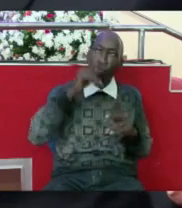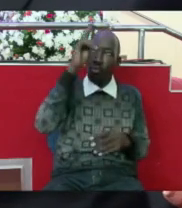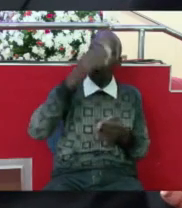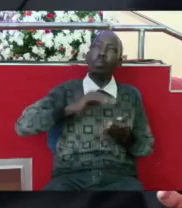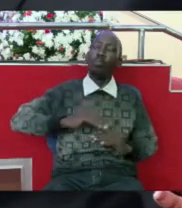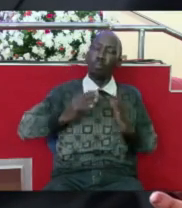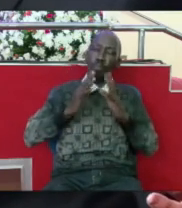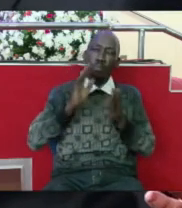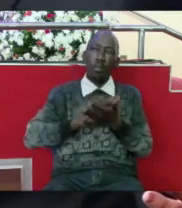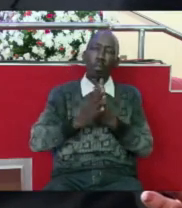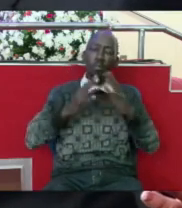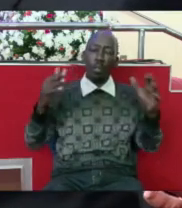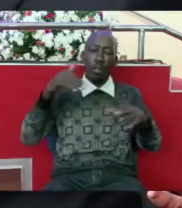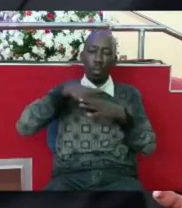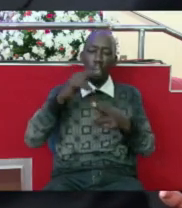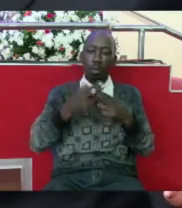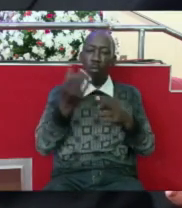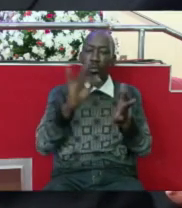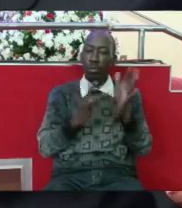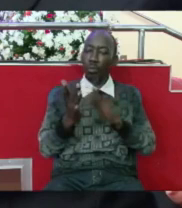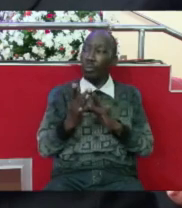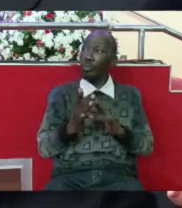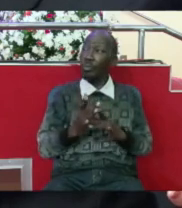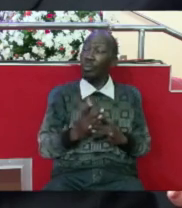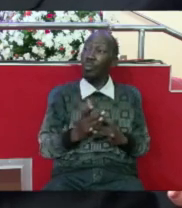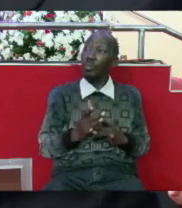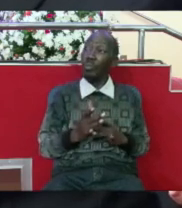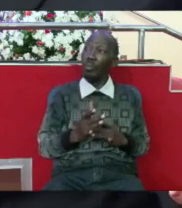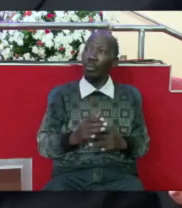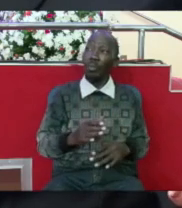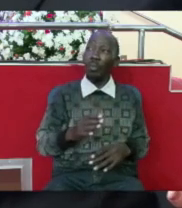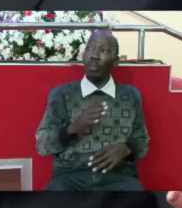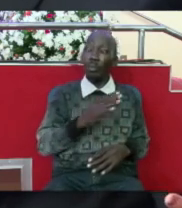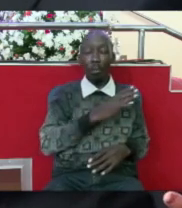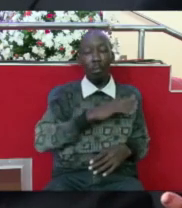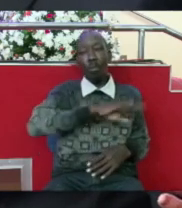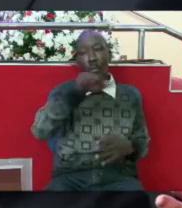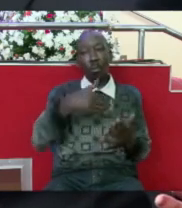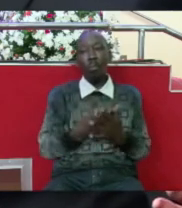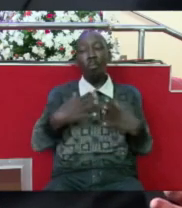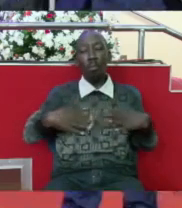increase. In the name of Jesus, and all God's people said,